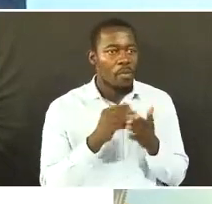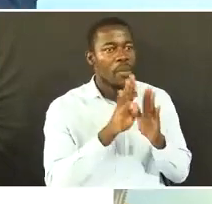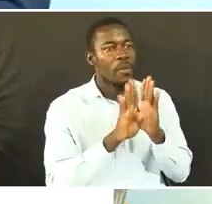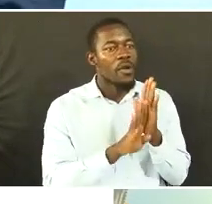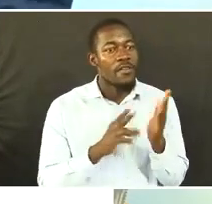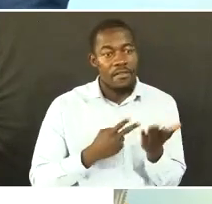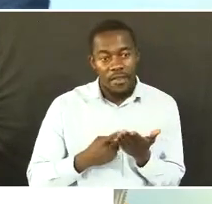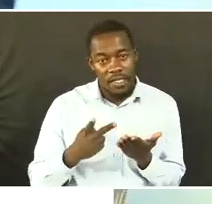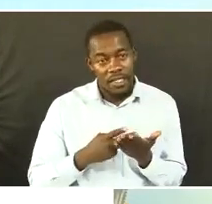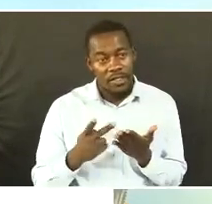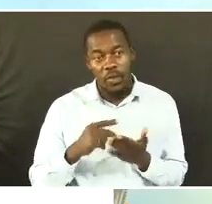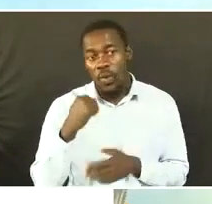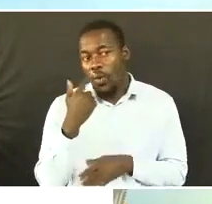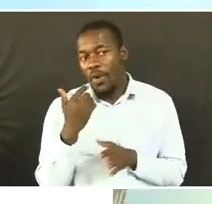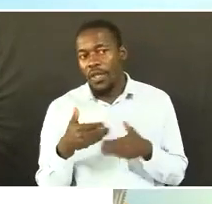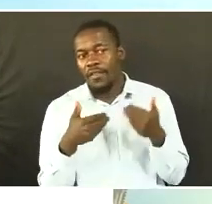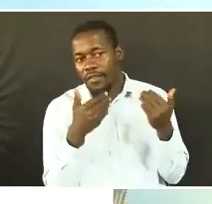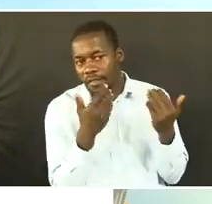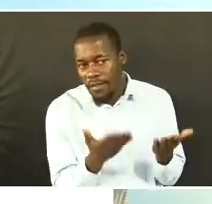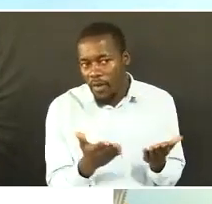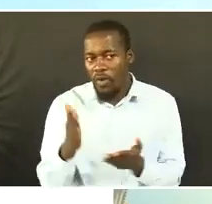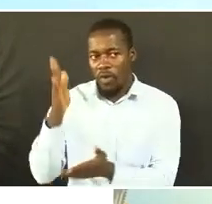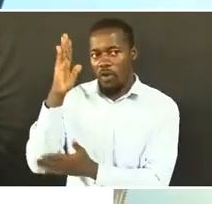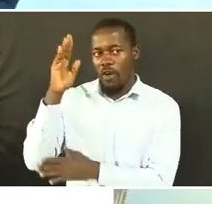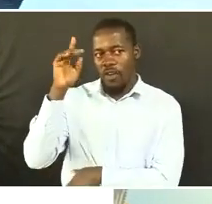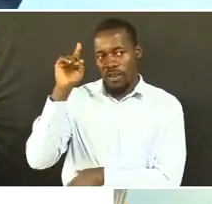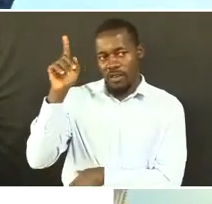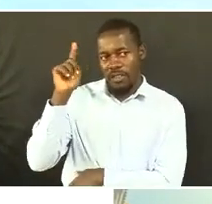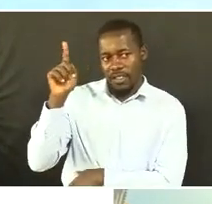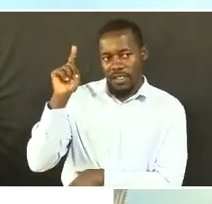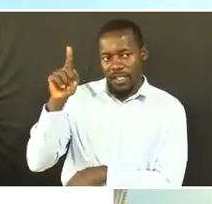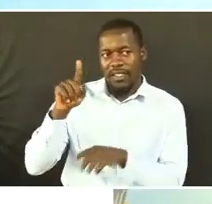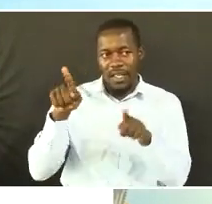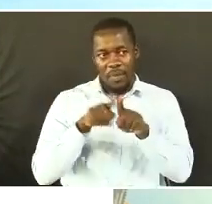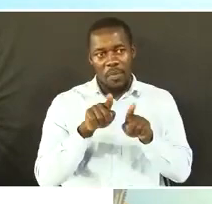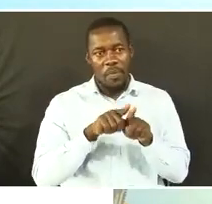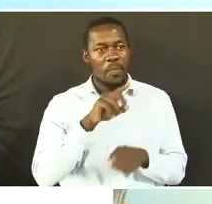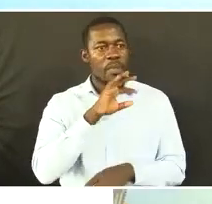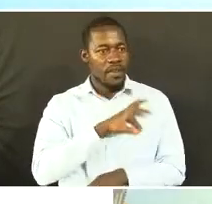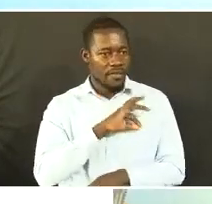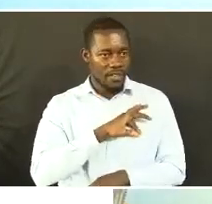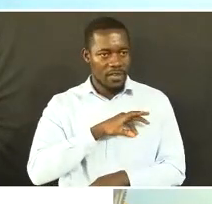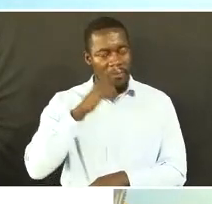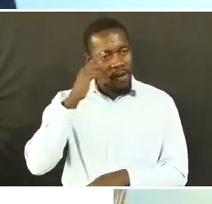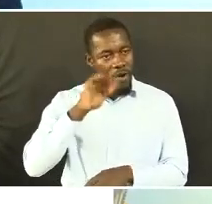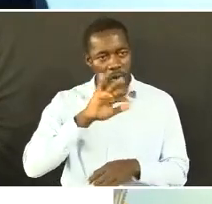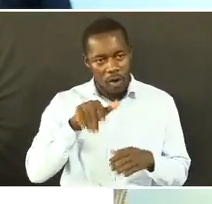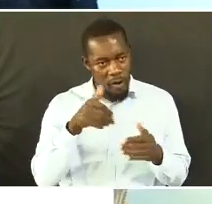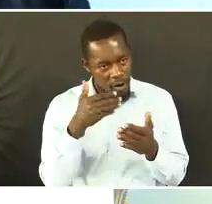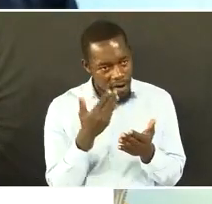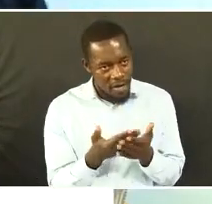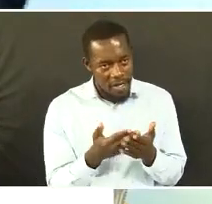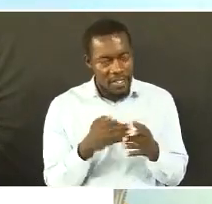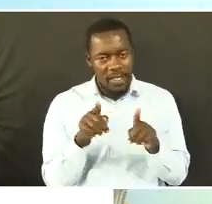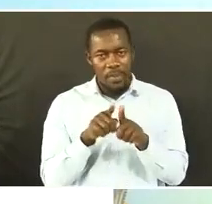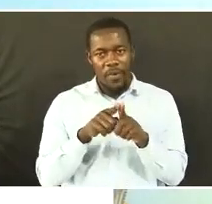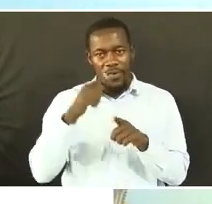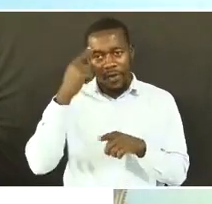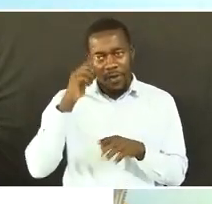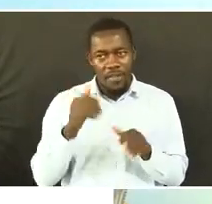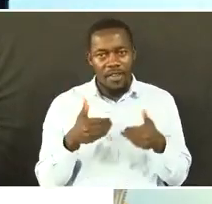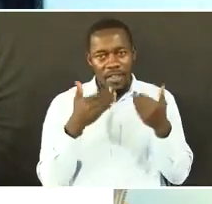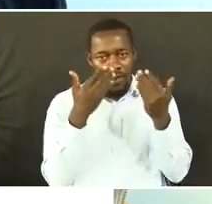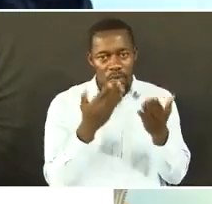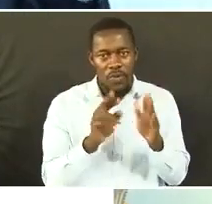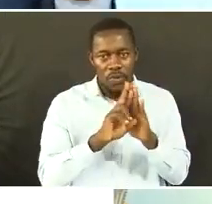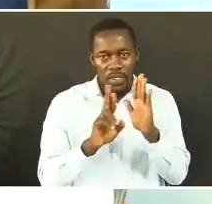by inspiration of God and is profitable for doctrine, for reproof, for correction, for instruction in righteousness,